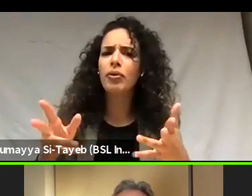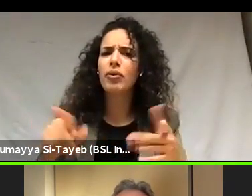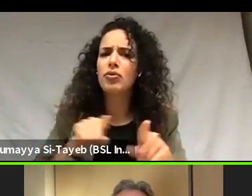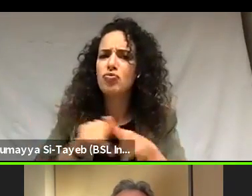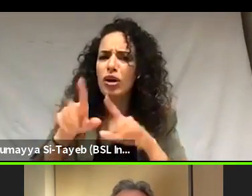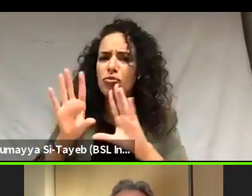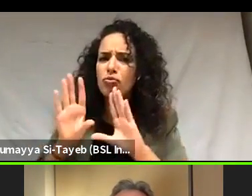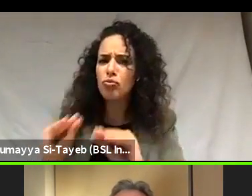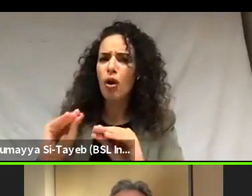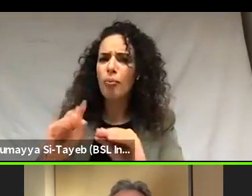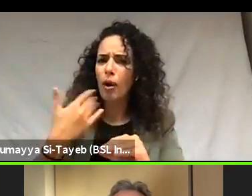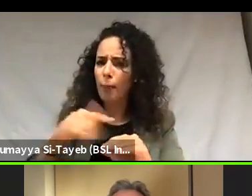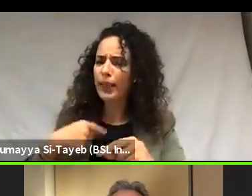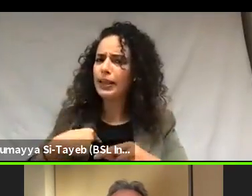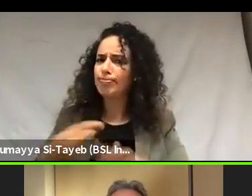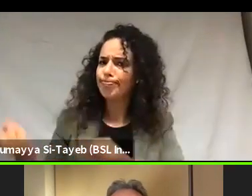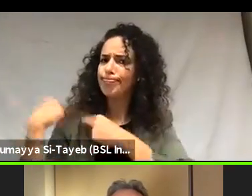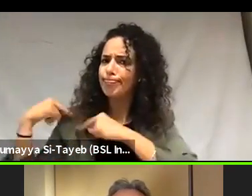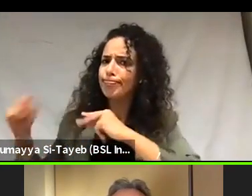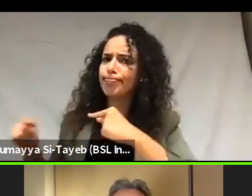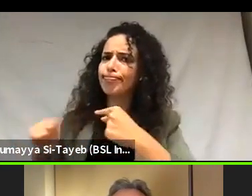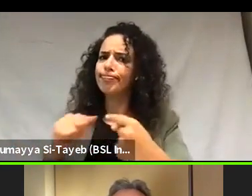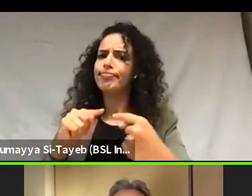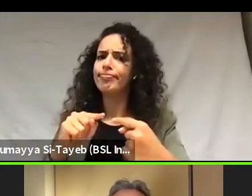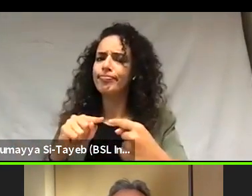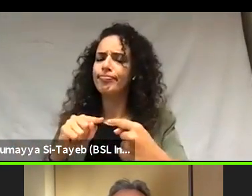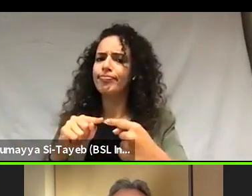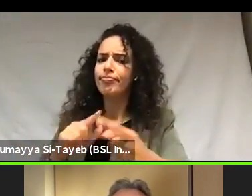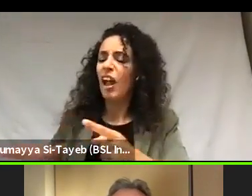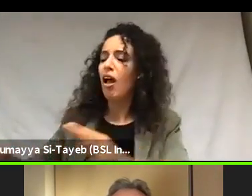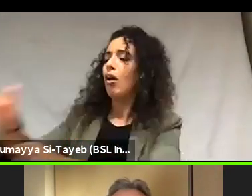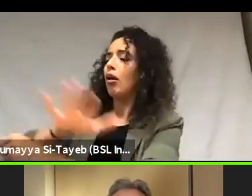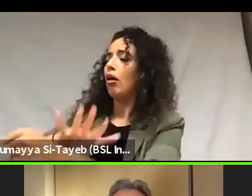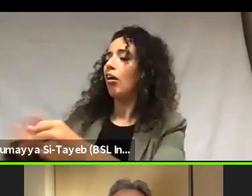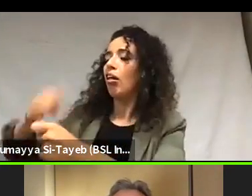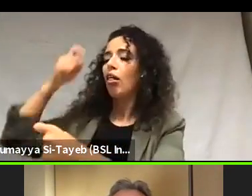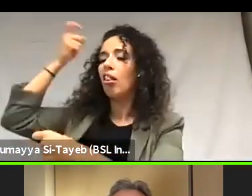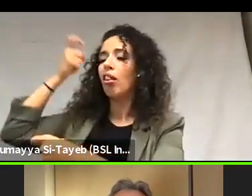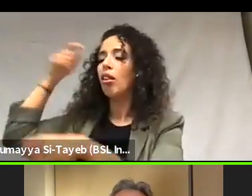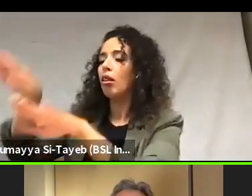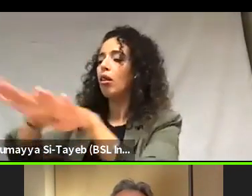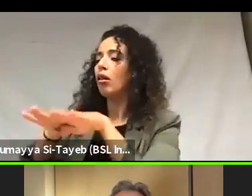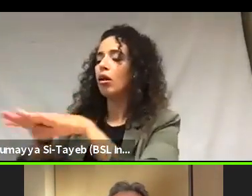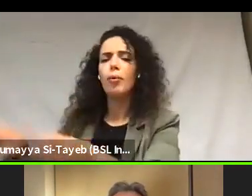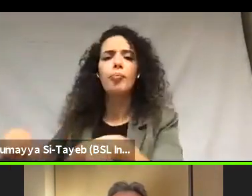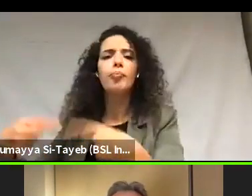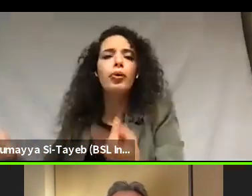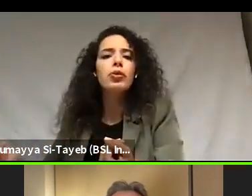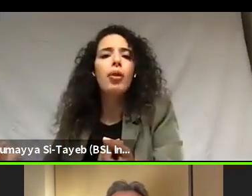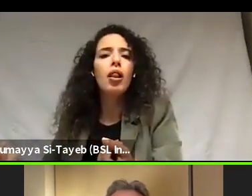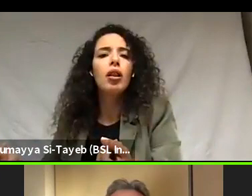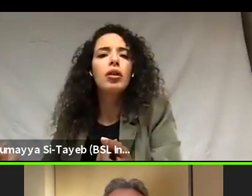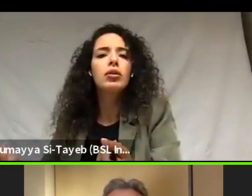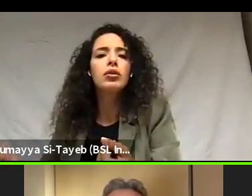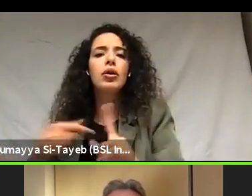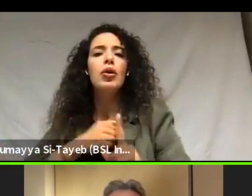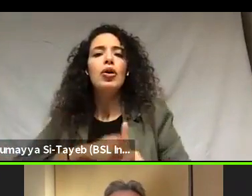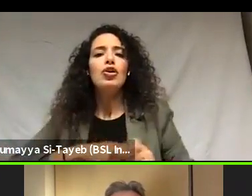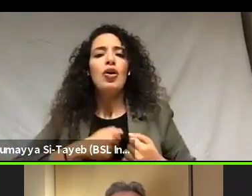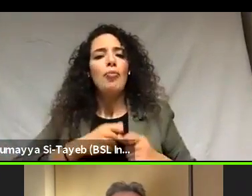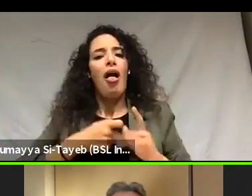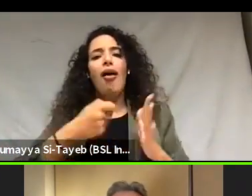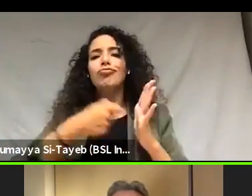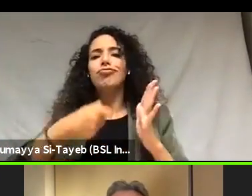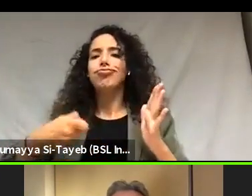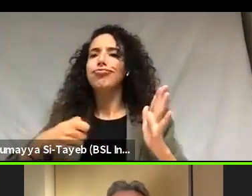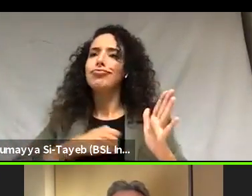assignations to things of people saying, well, they all think like this, because everyone is different. Sorry, I'm slightly rambling there, but I don't know